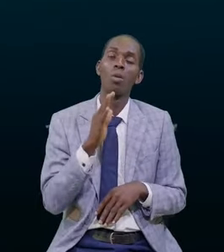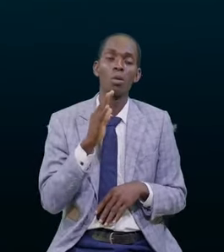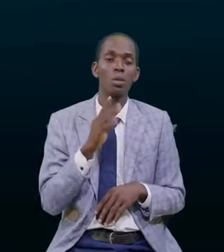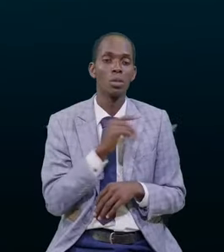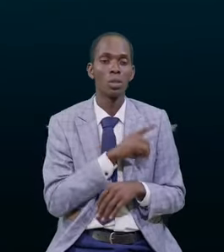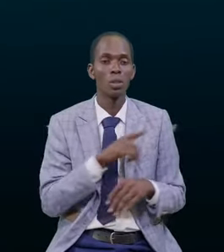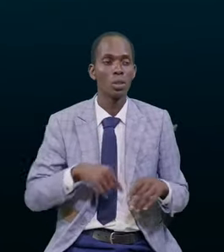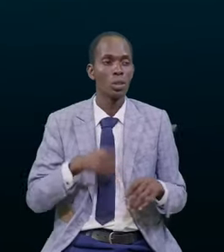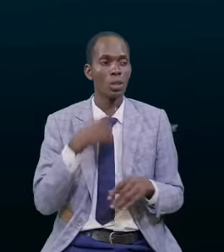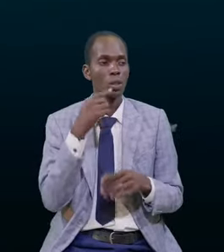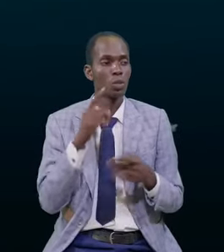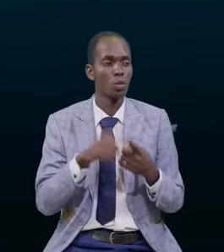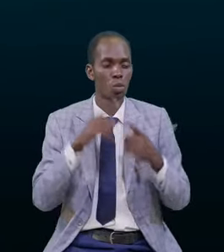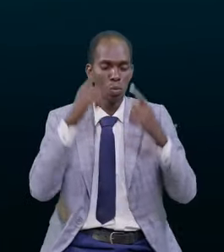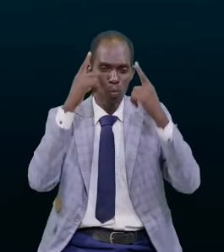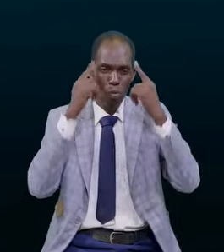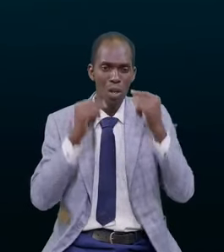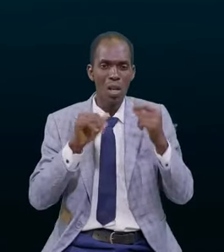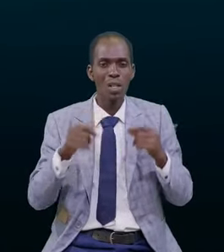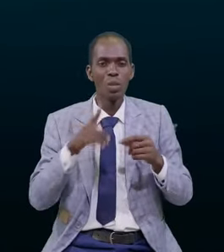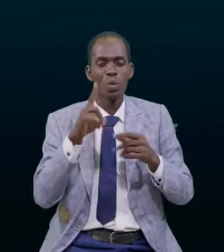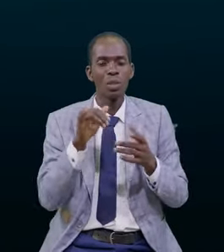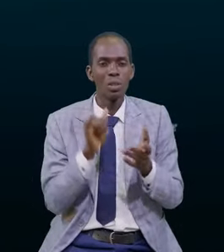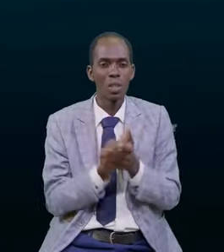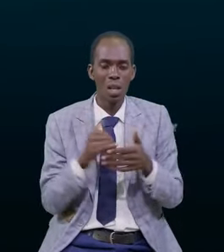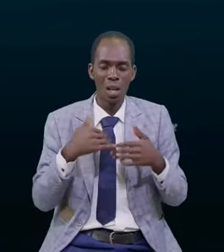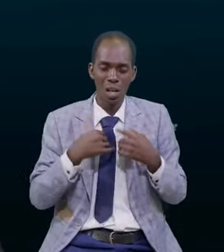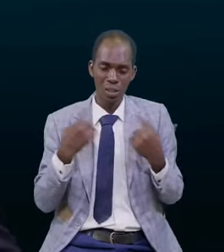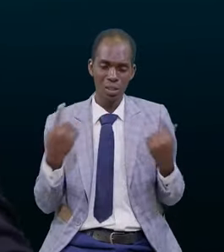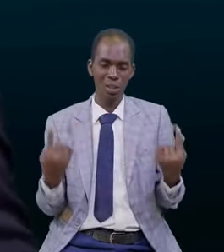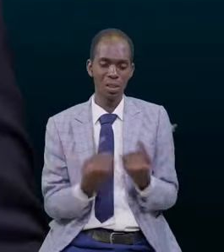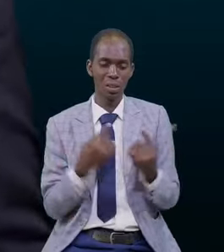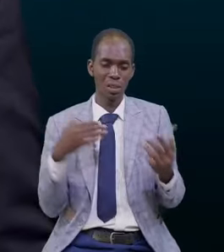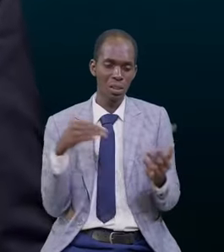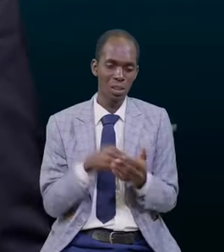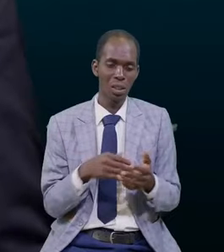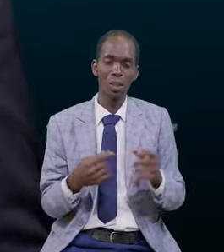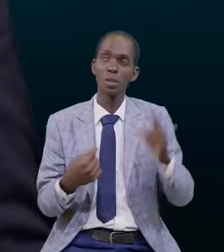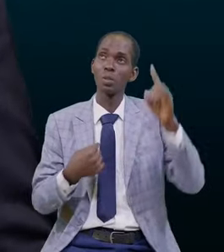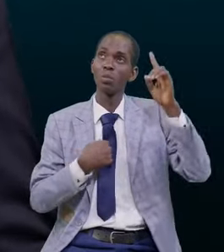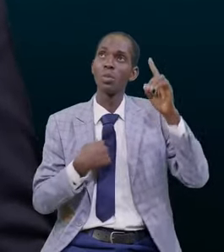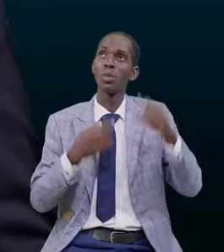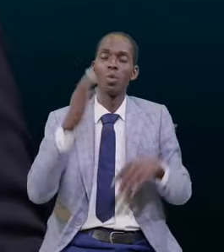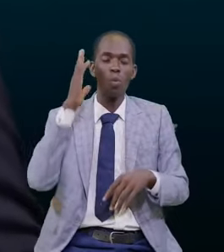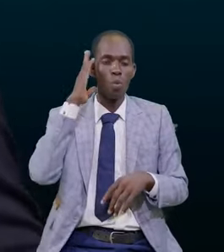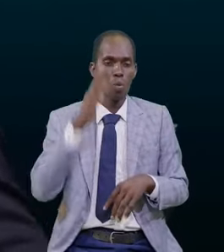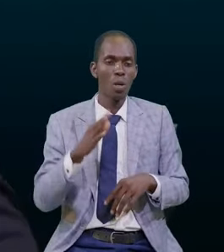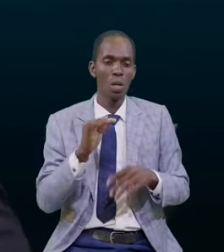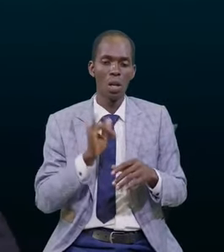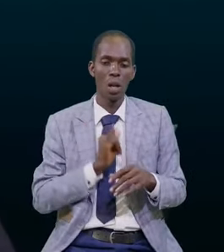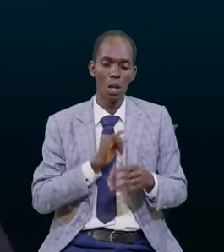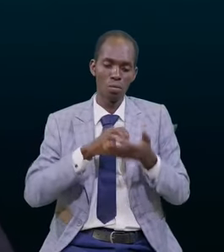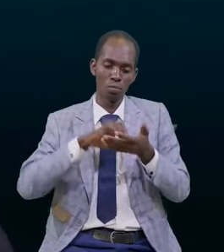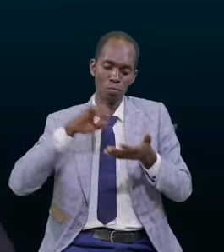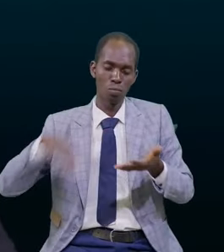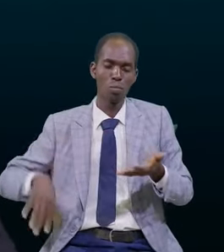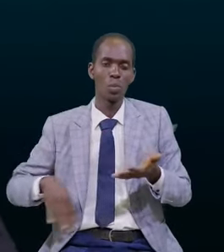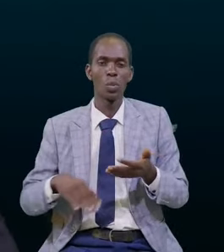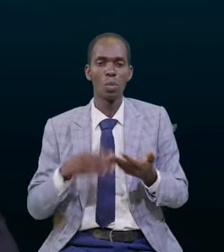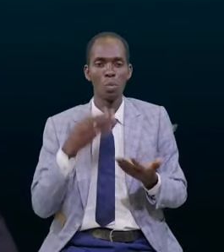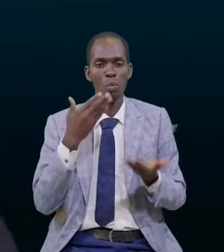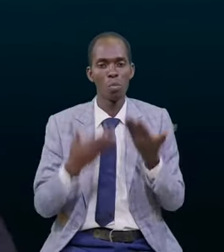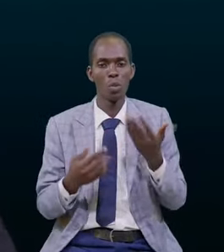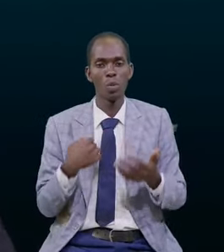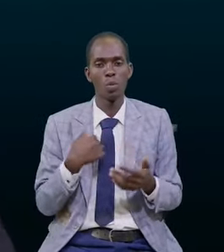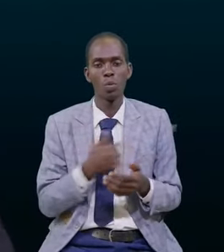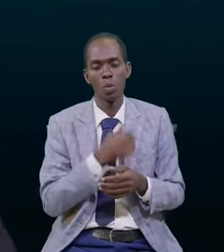me him will I blot out of my book May the Lord have mercy upon us you see we need to understand we need to understand the